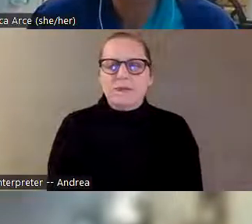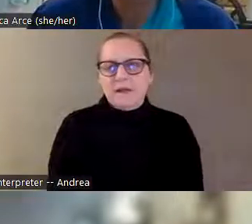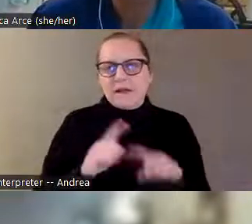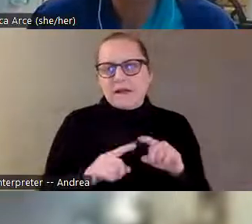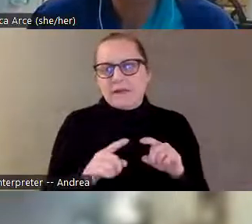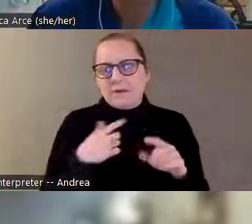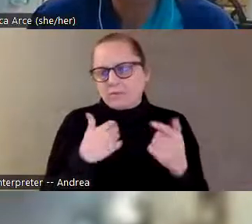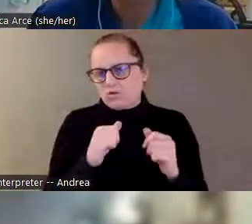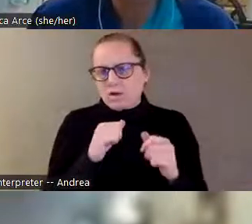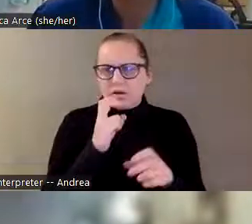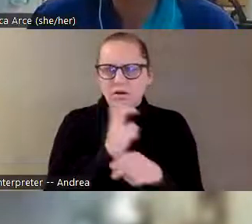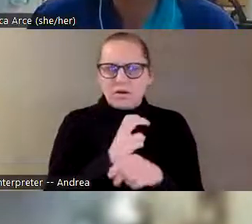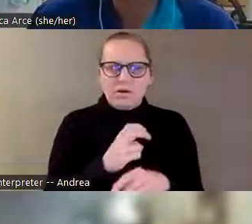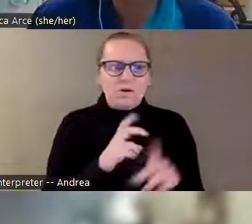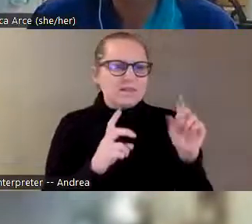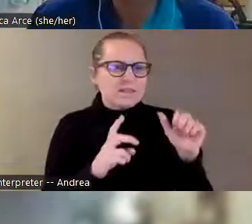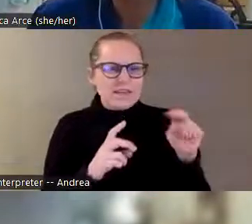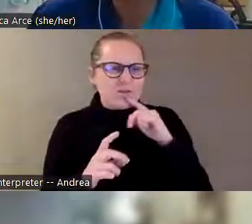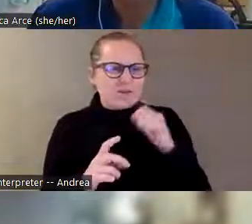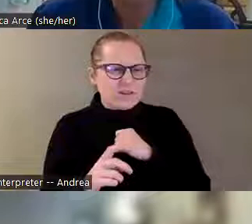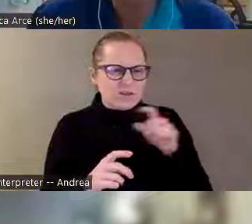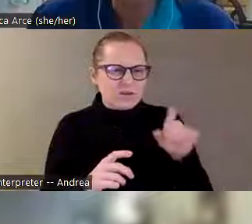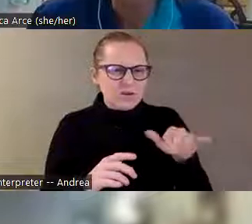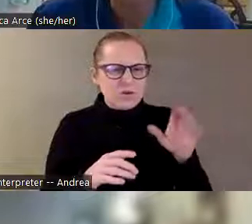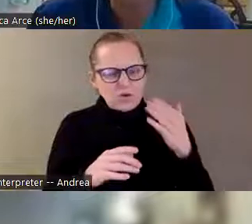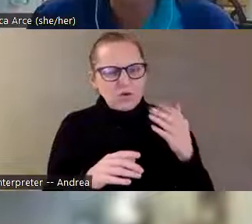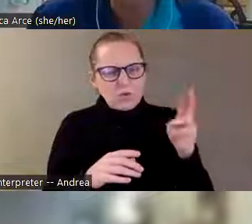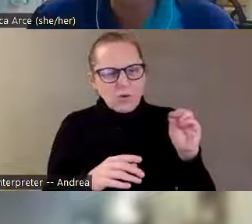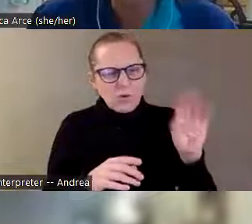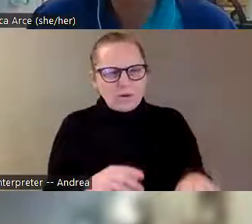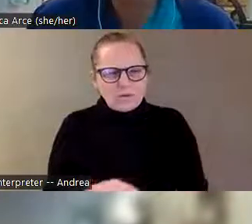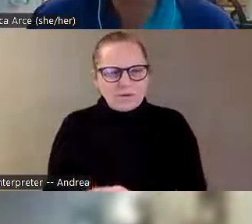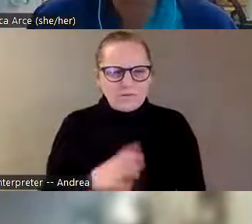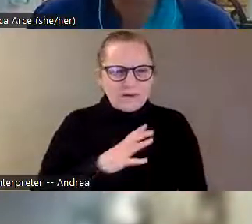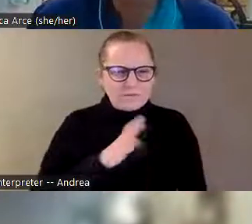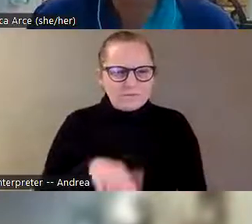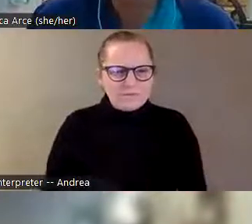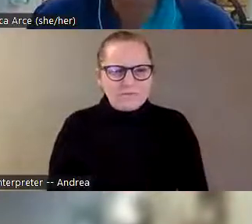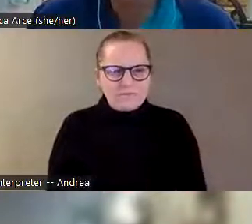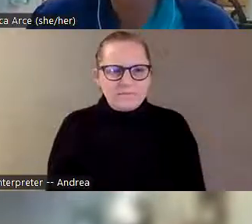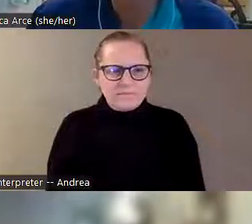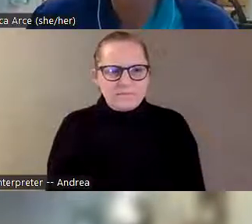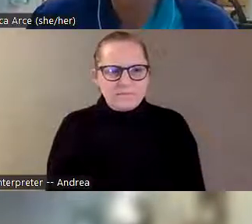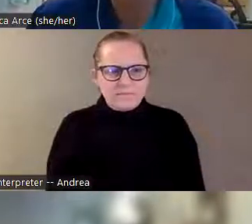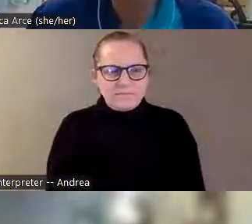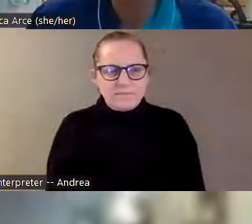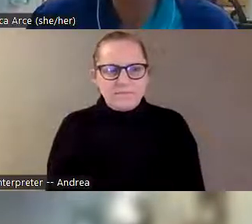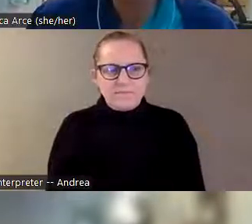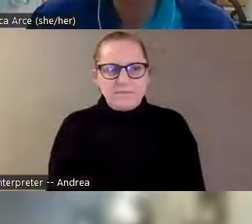trying really hard to say. Dan, don't apologize. You're good, bro. Don't apologize. You're good. You're way good. Thank